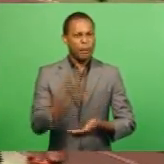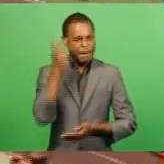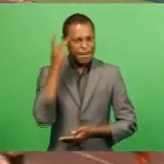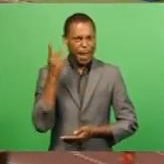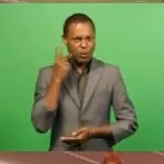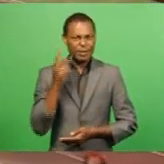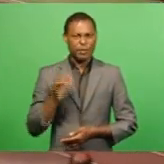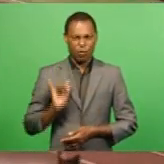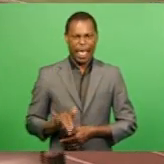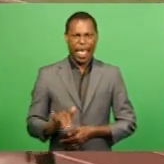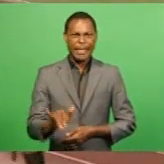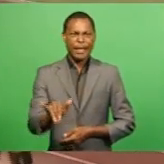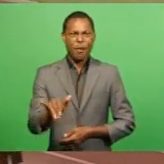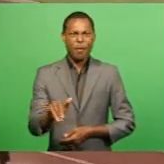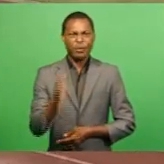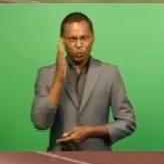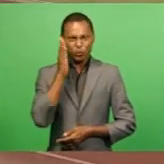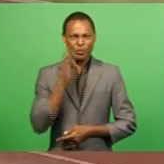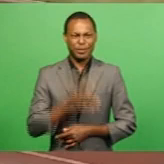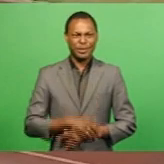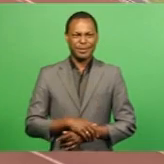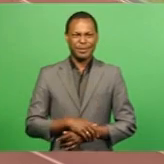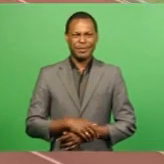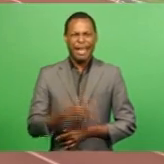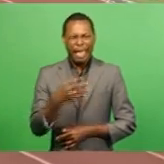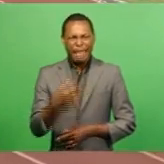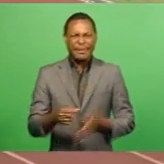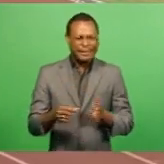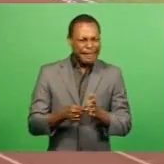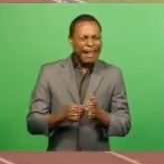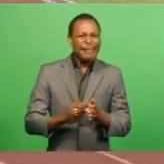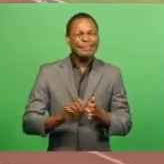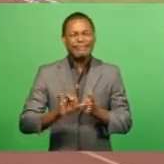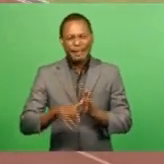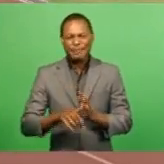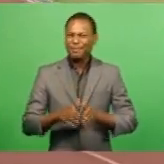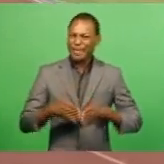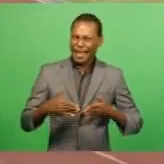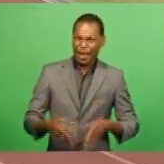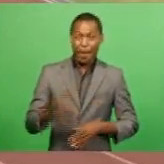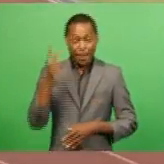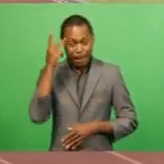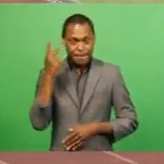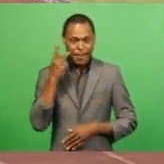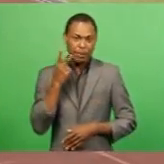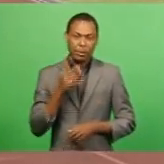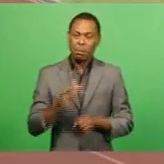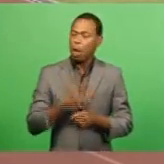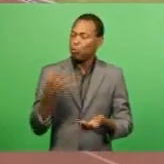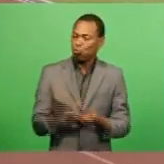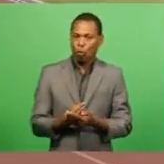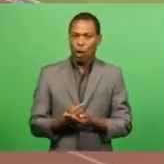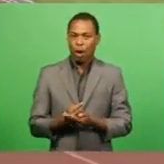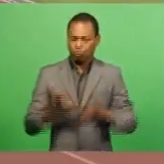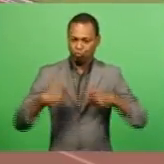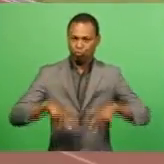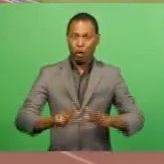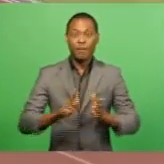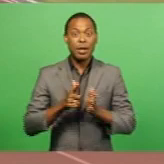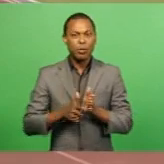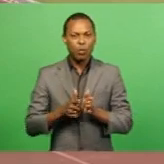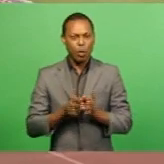the Yasawa-based schools. Despite financial constraints, the parents ensured they made it to Lautoka to watch their